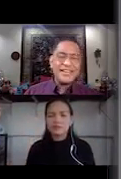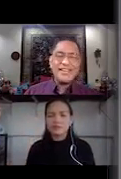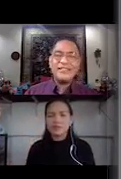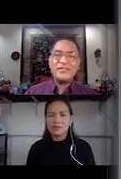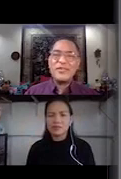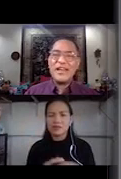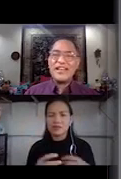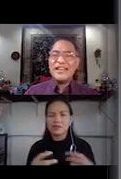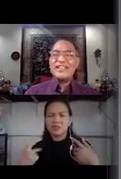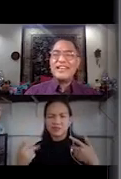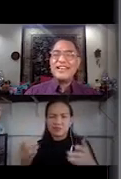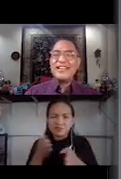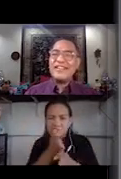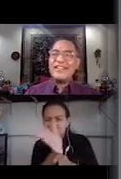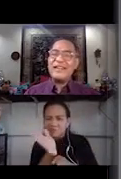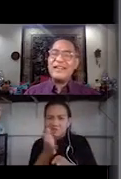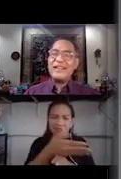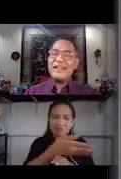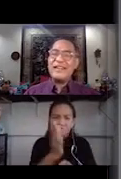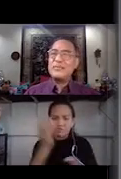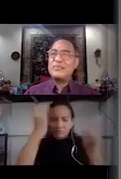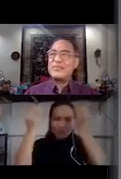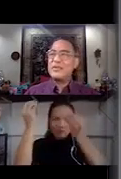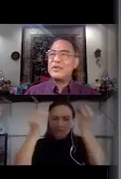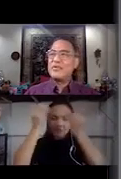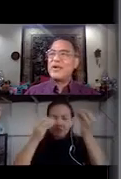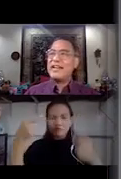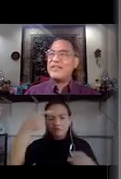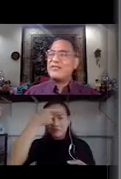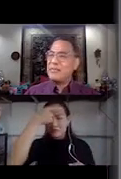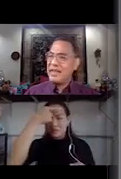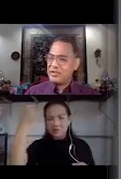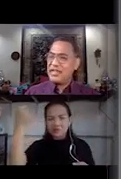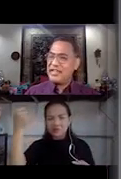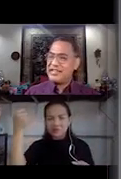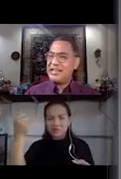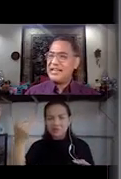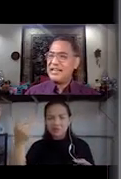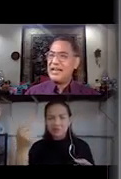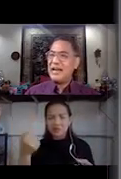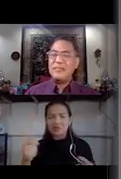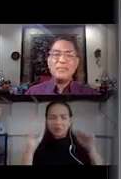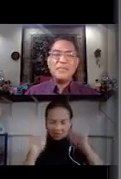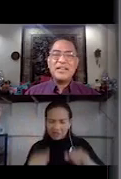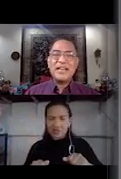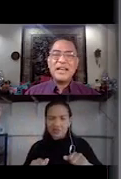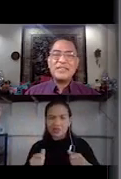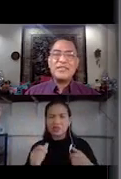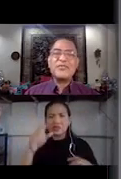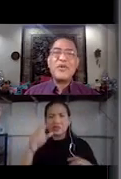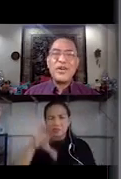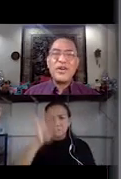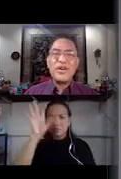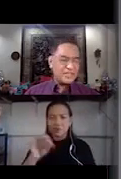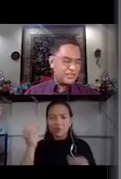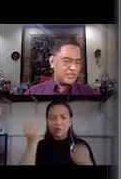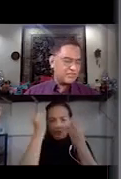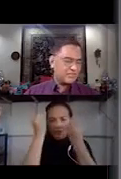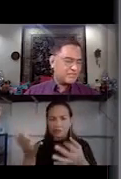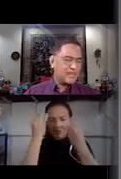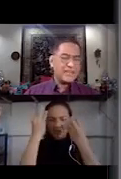waylay, okay? They are able to find information easily, but many times it's the wrong